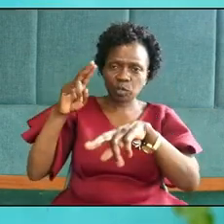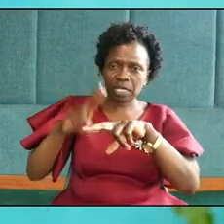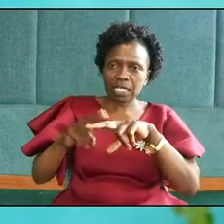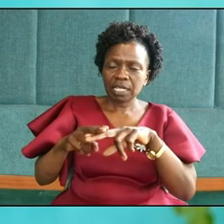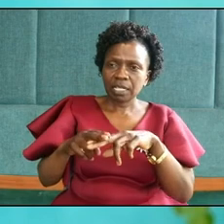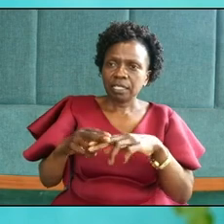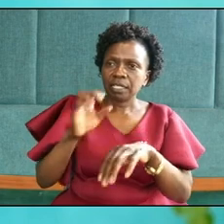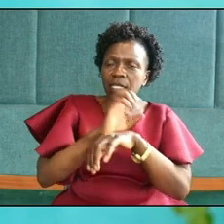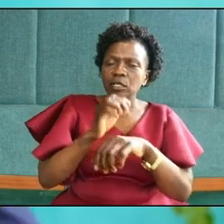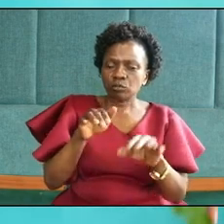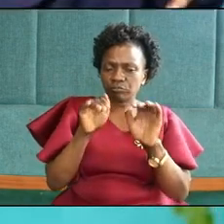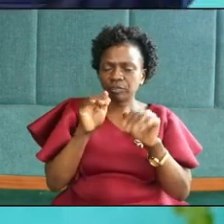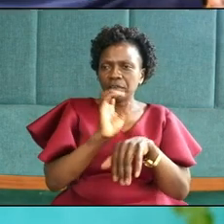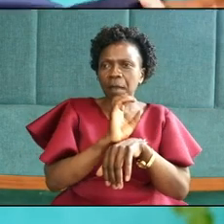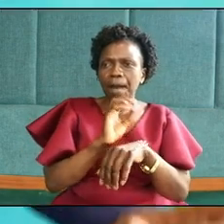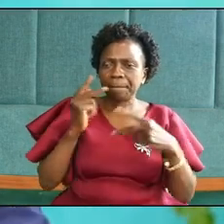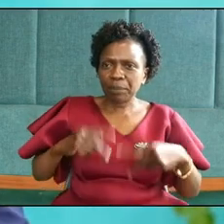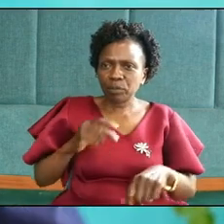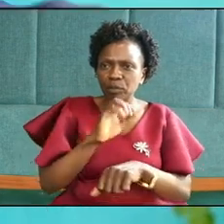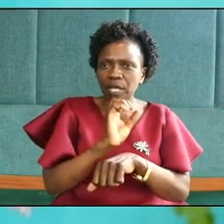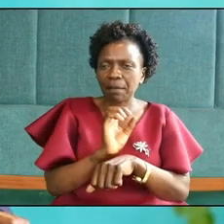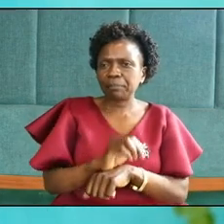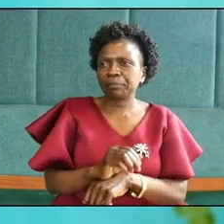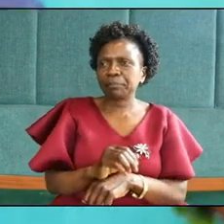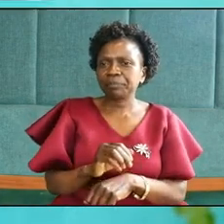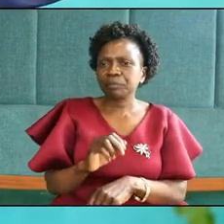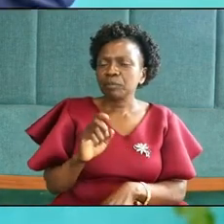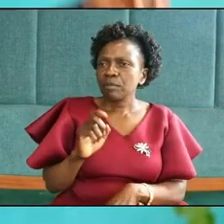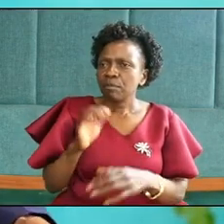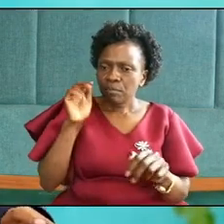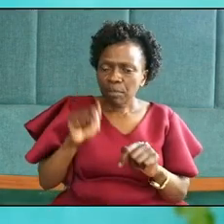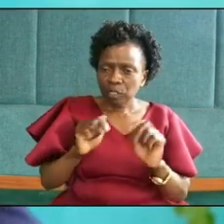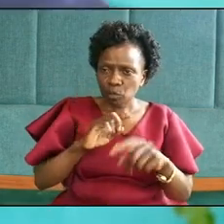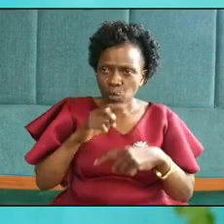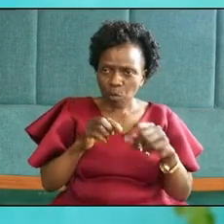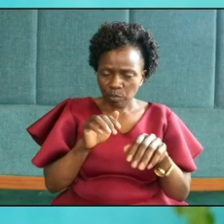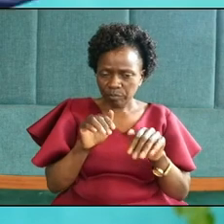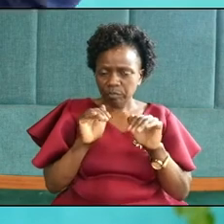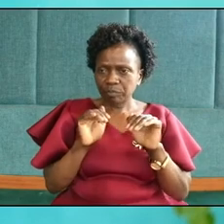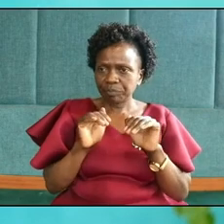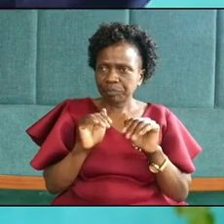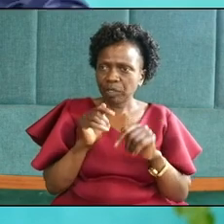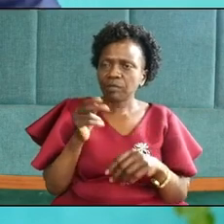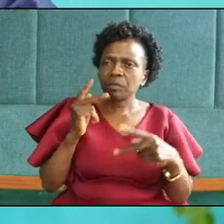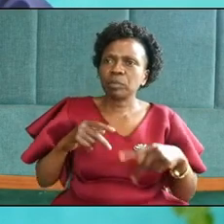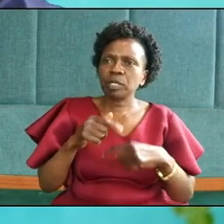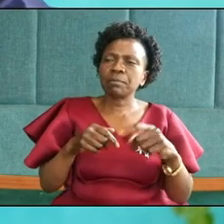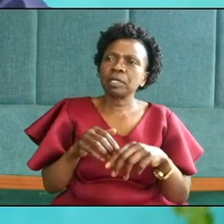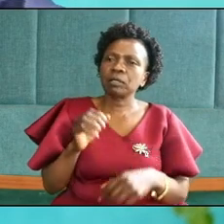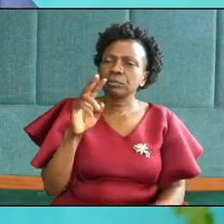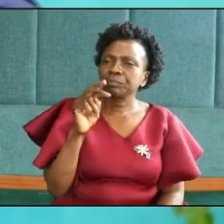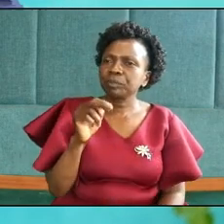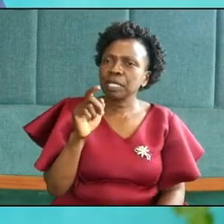and wait for people to come? Shall we continue staying here? No, it is time, because God's mission is